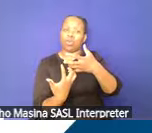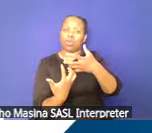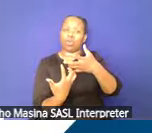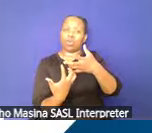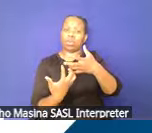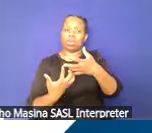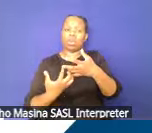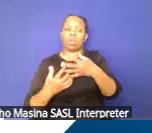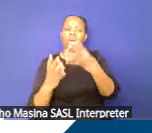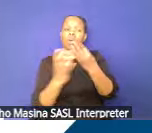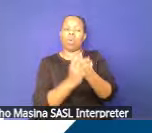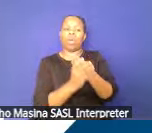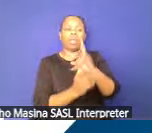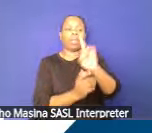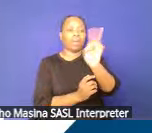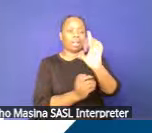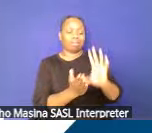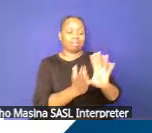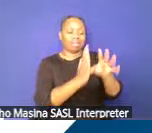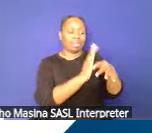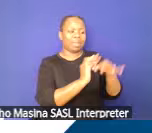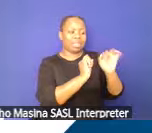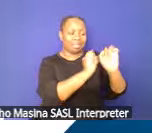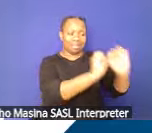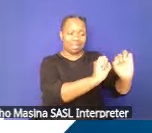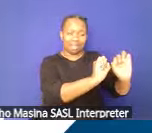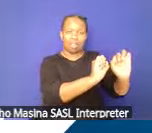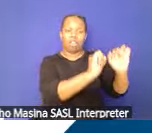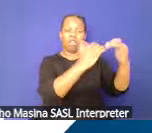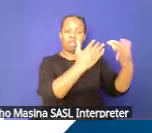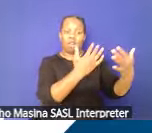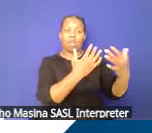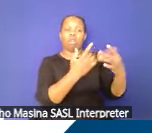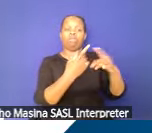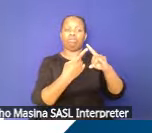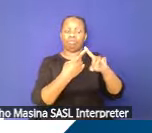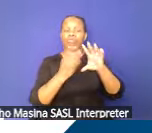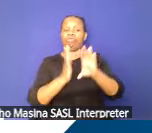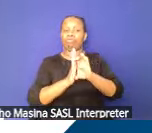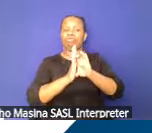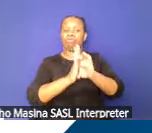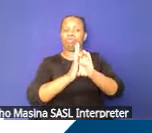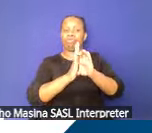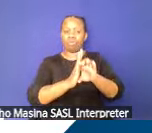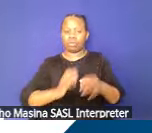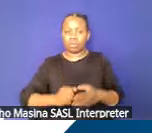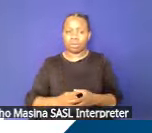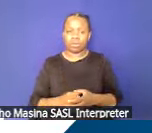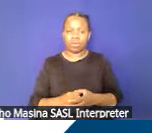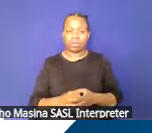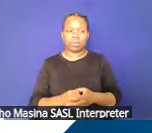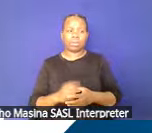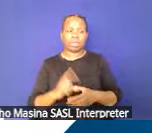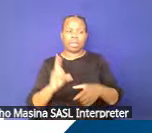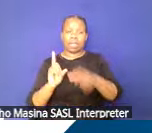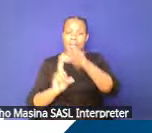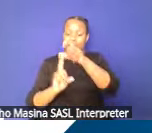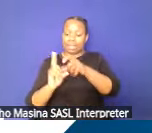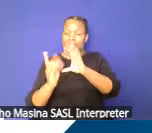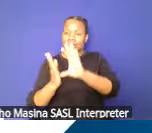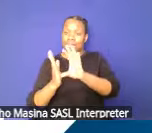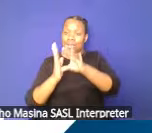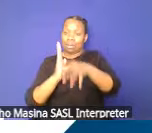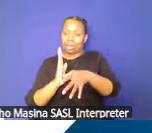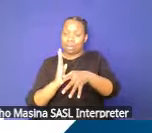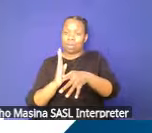with your disability. Let's consider the following example. If a person with a disability